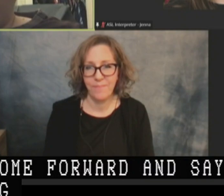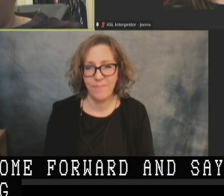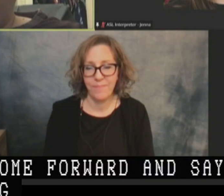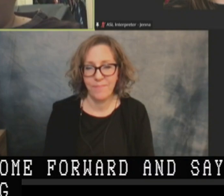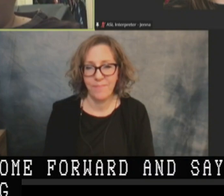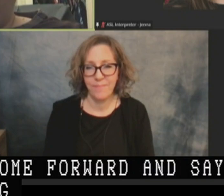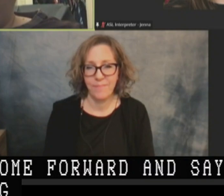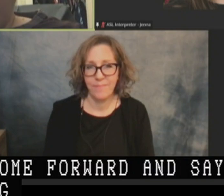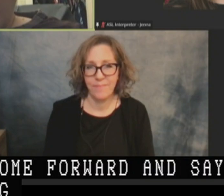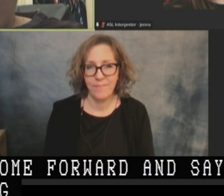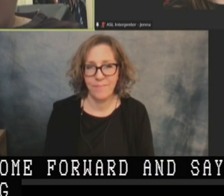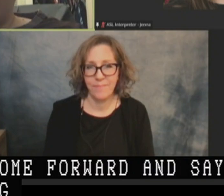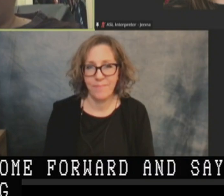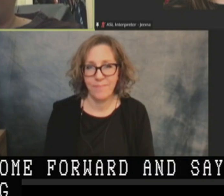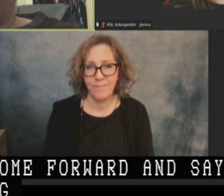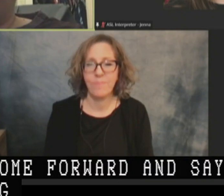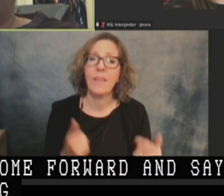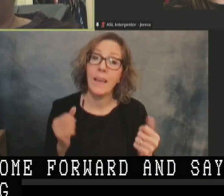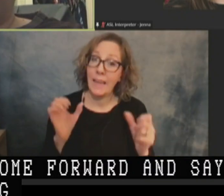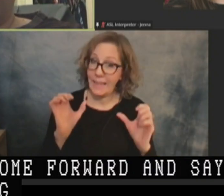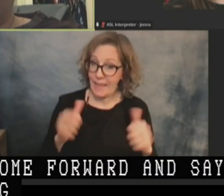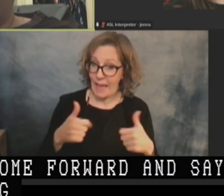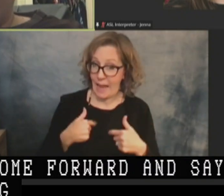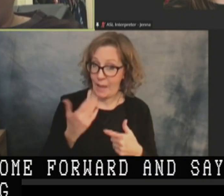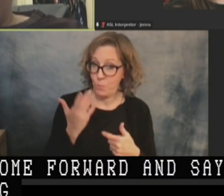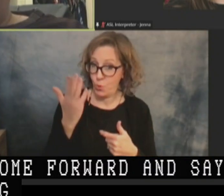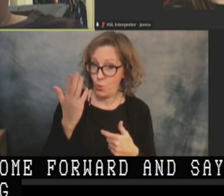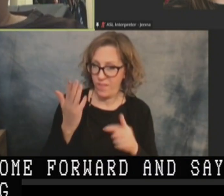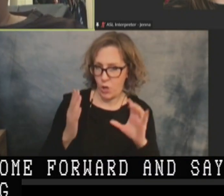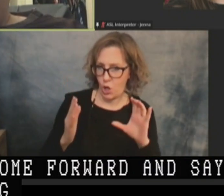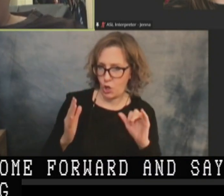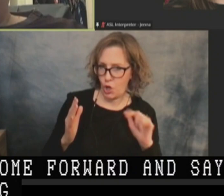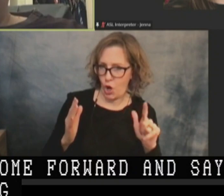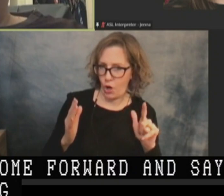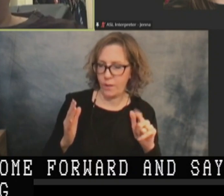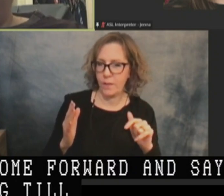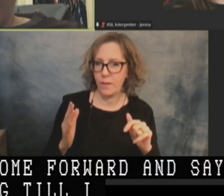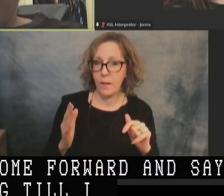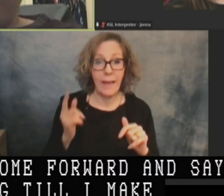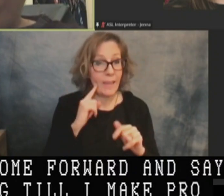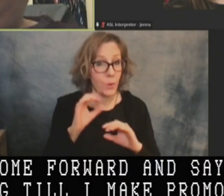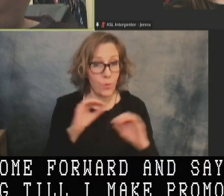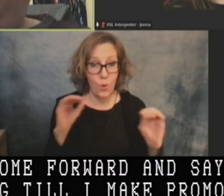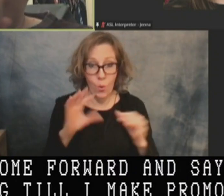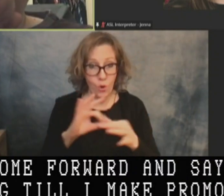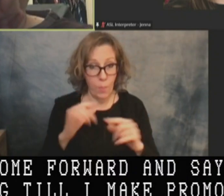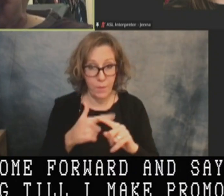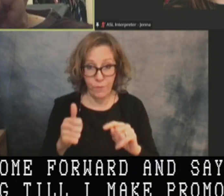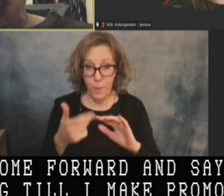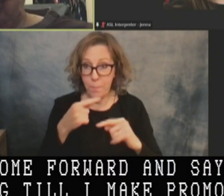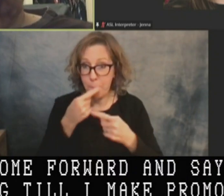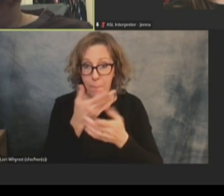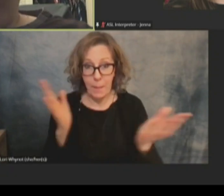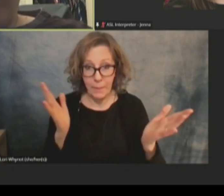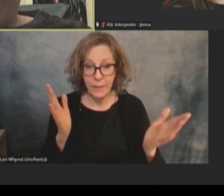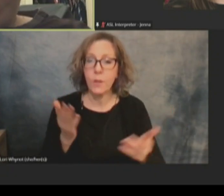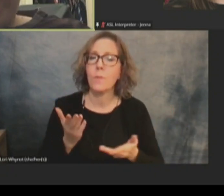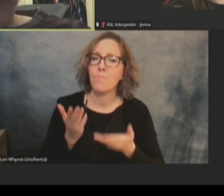Can I make my motion? Hearing none, let's make a motion to